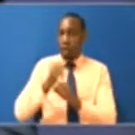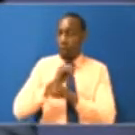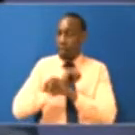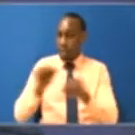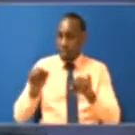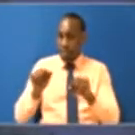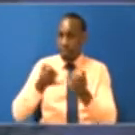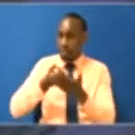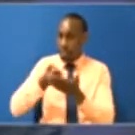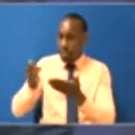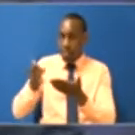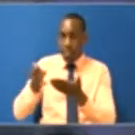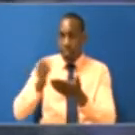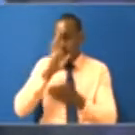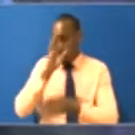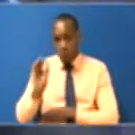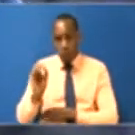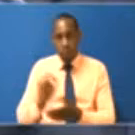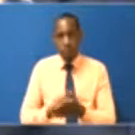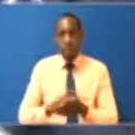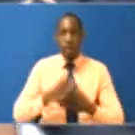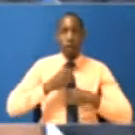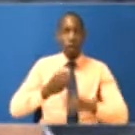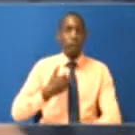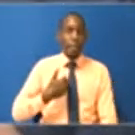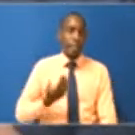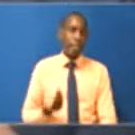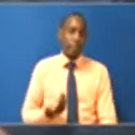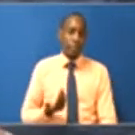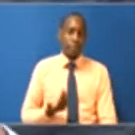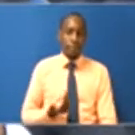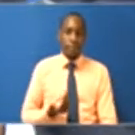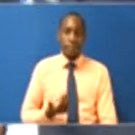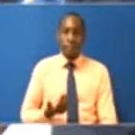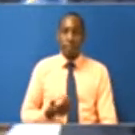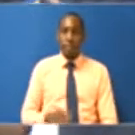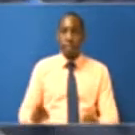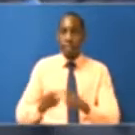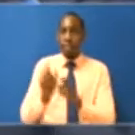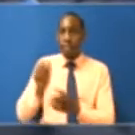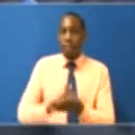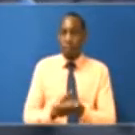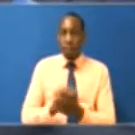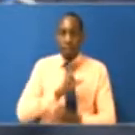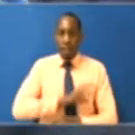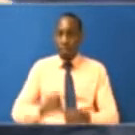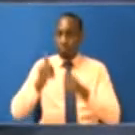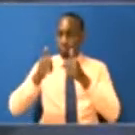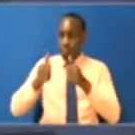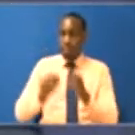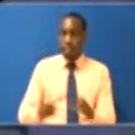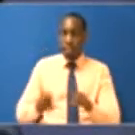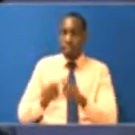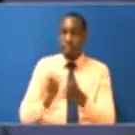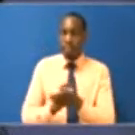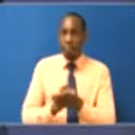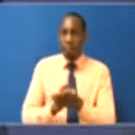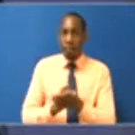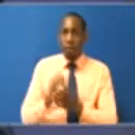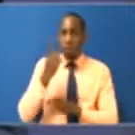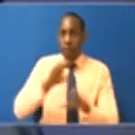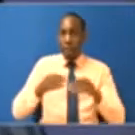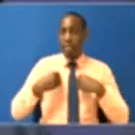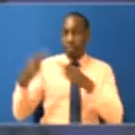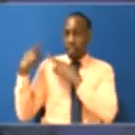integrity questions who is confident who is a perfect who is charismatic who can we hold